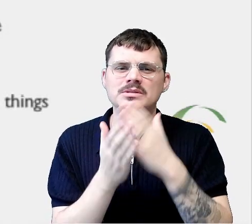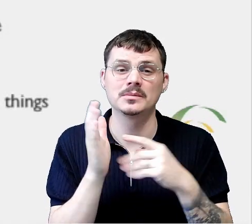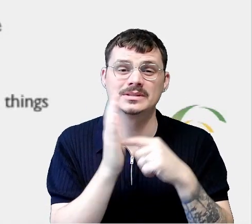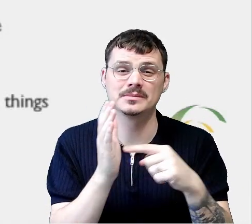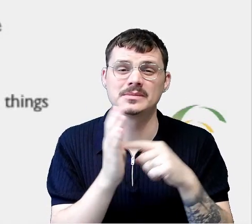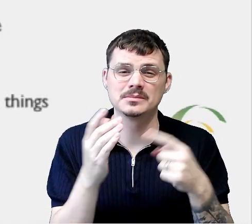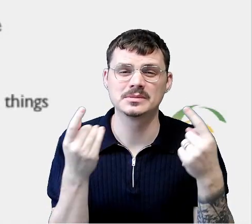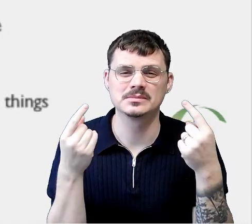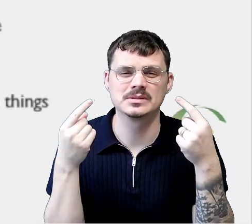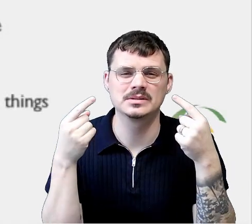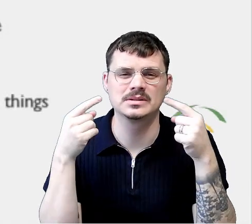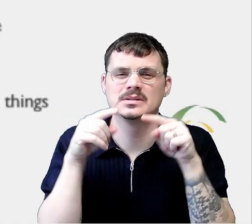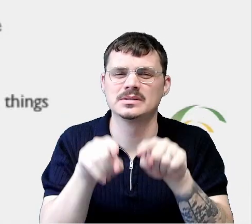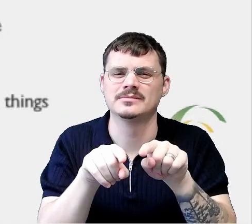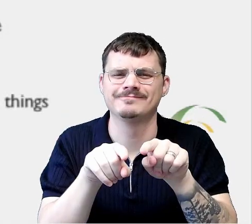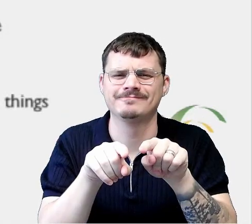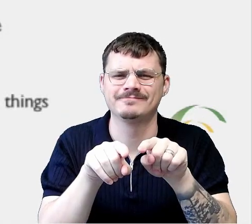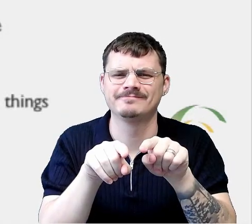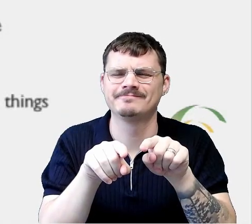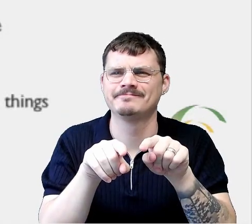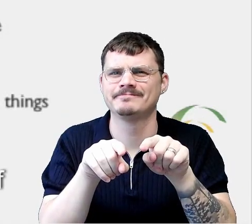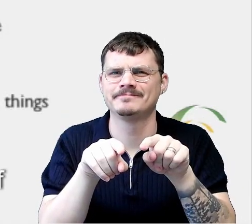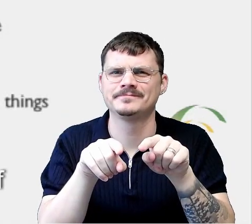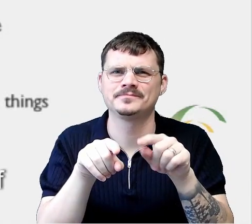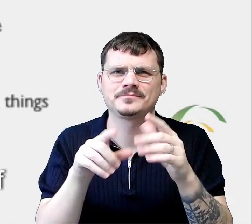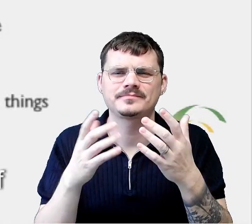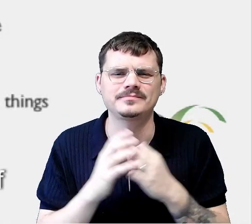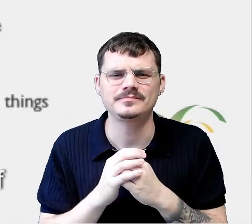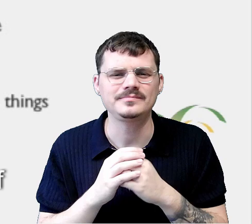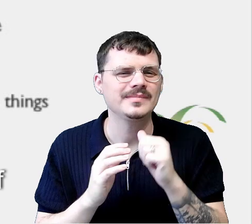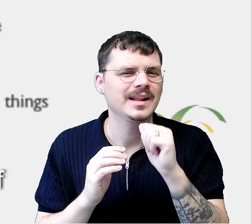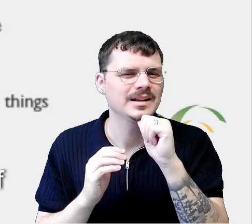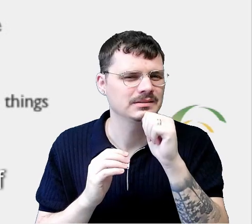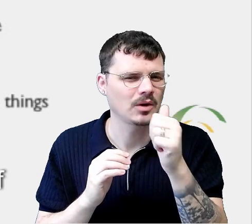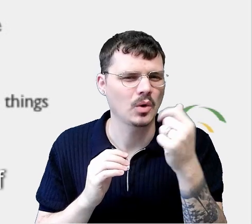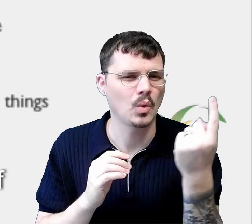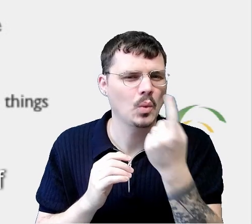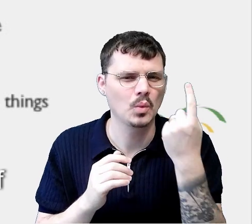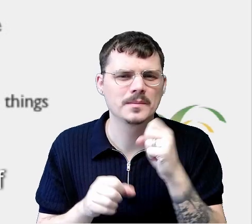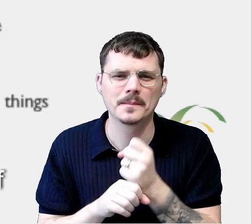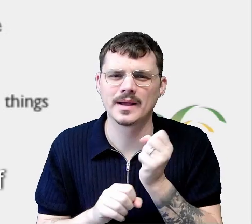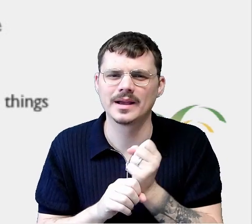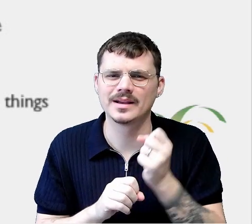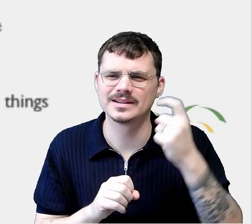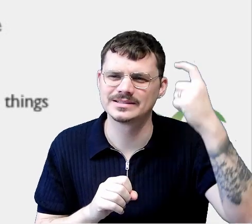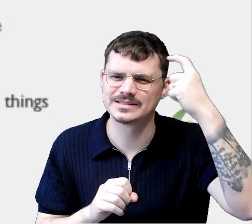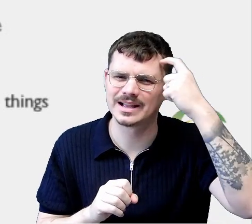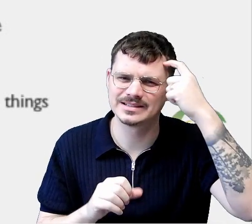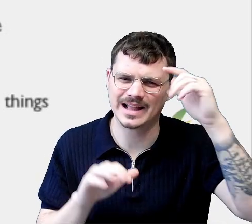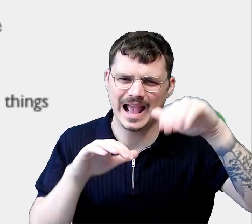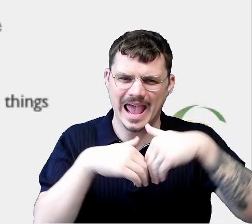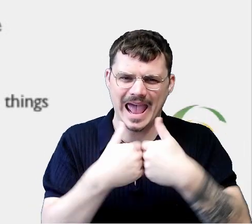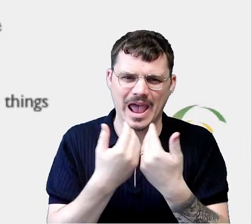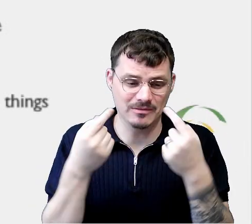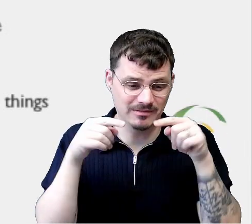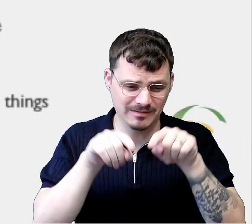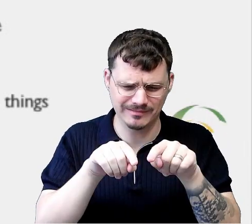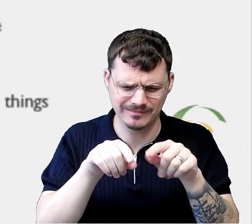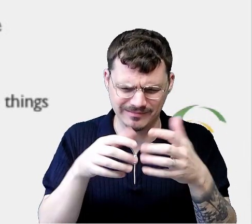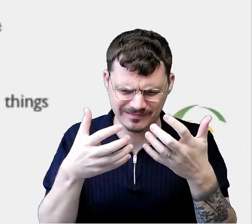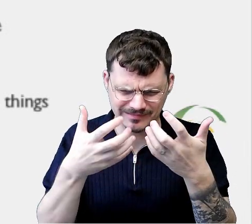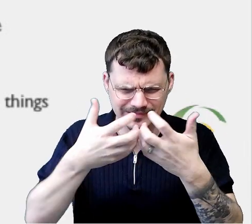symptoms that are not necessarily making sense in terms of all the way they all go